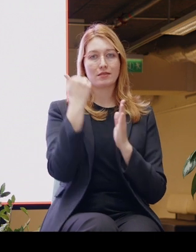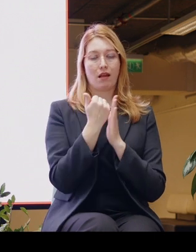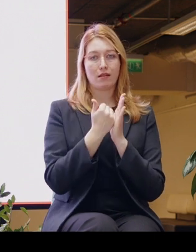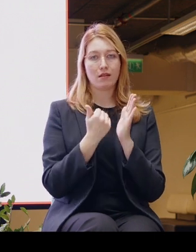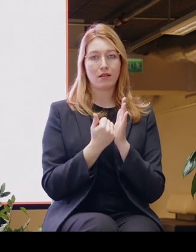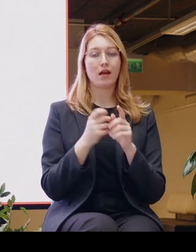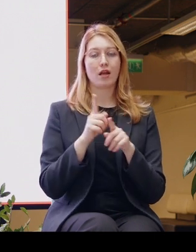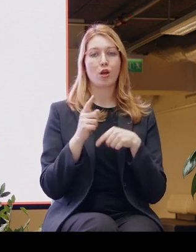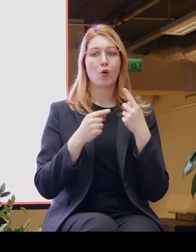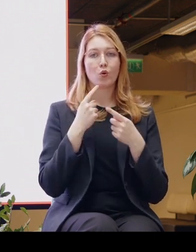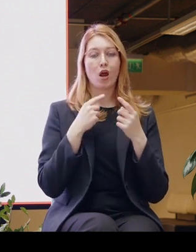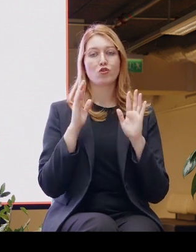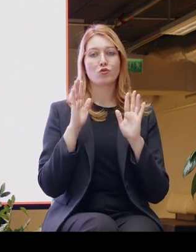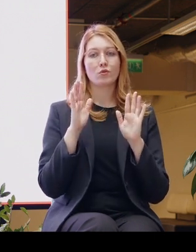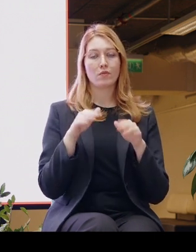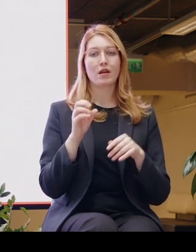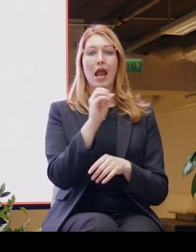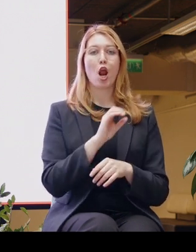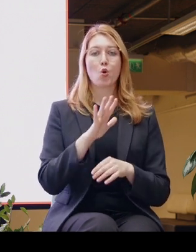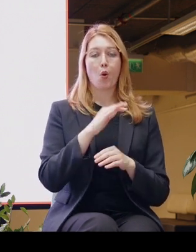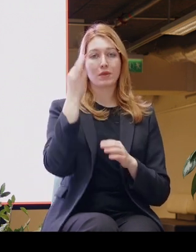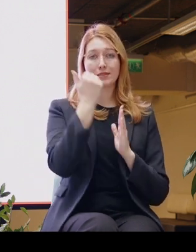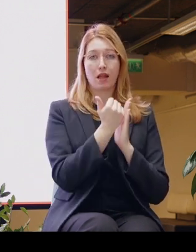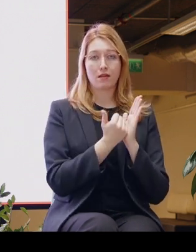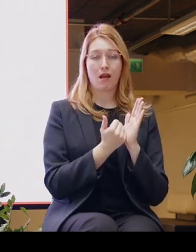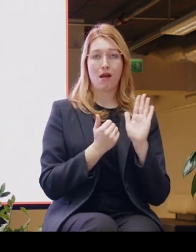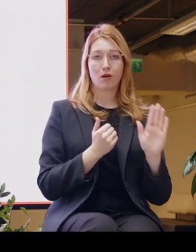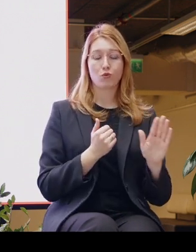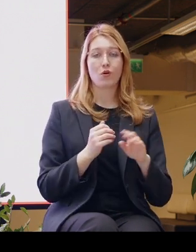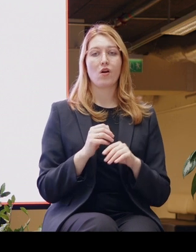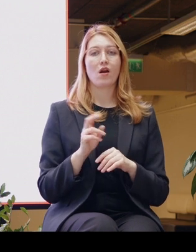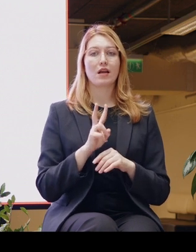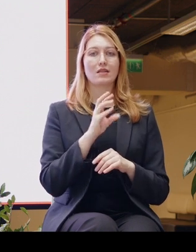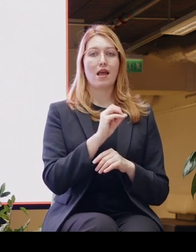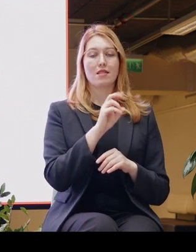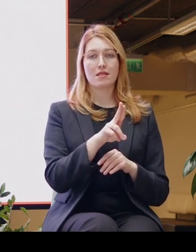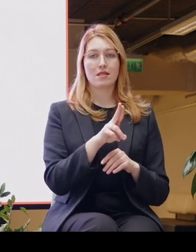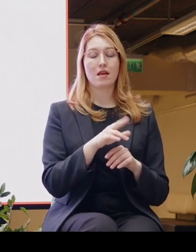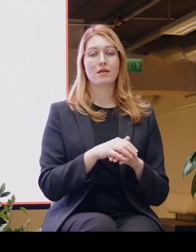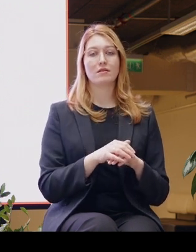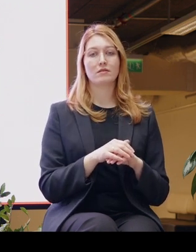Here I pointed out one European standard, which is EN